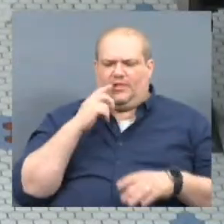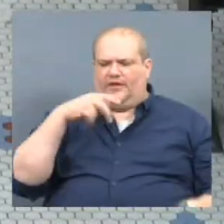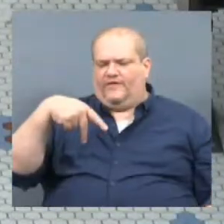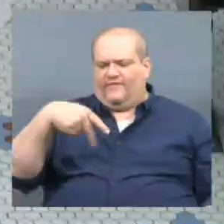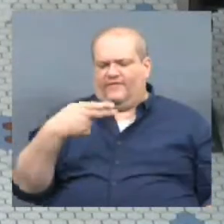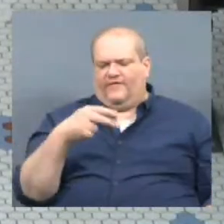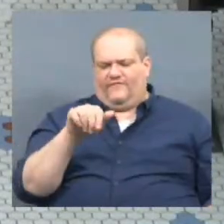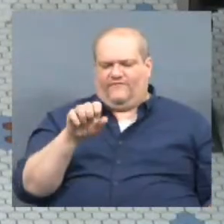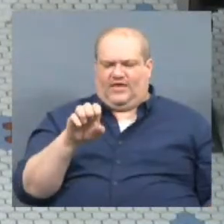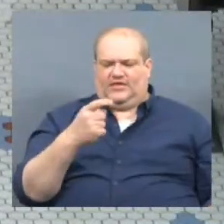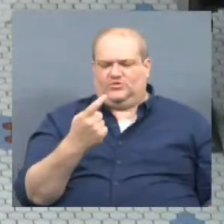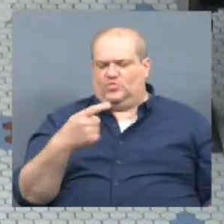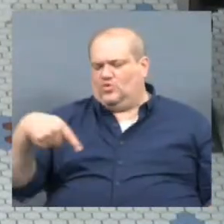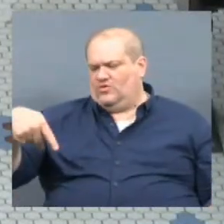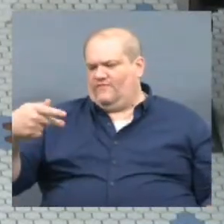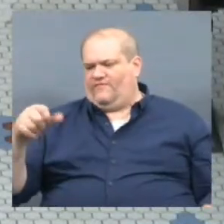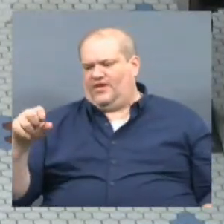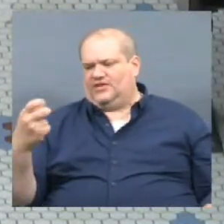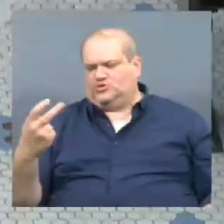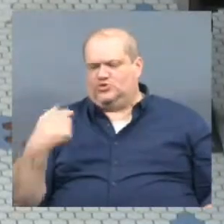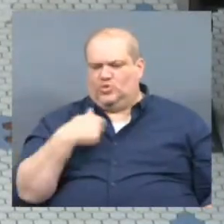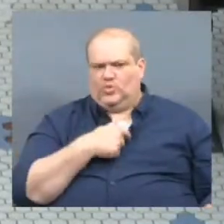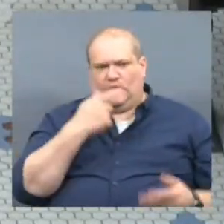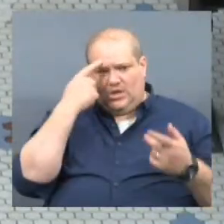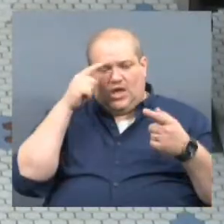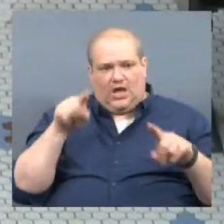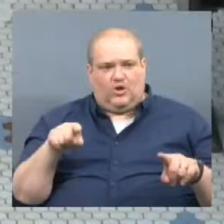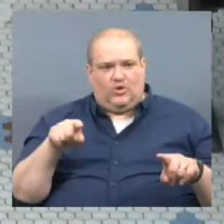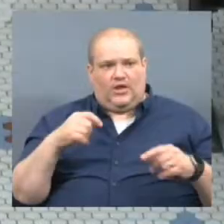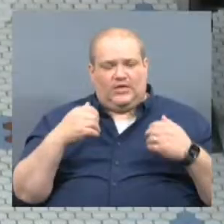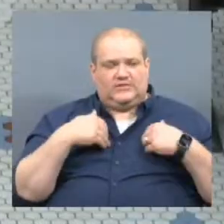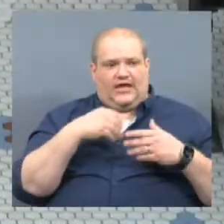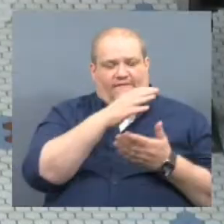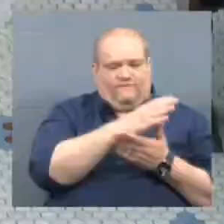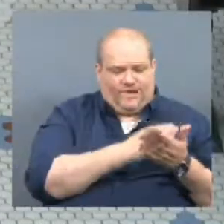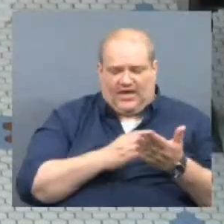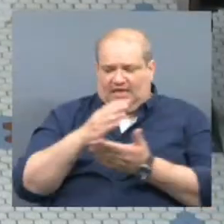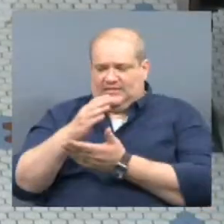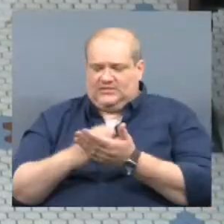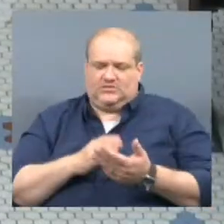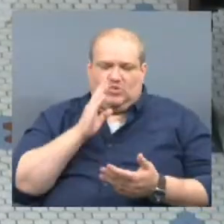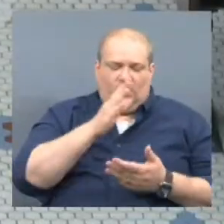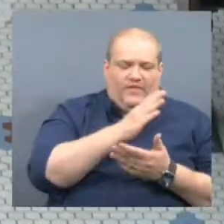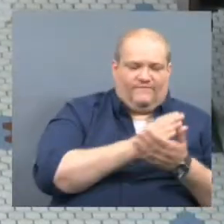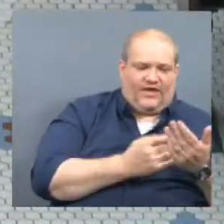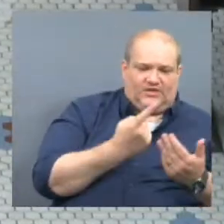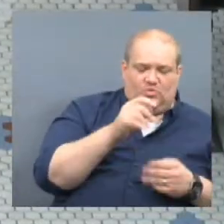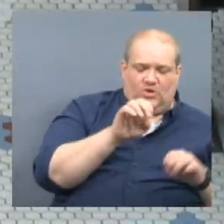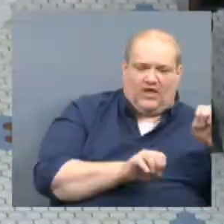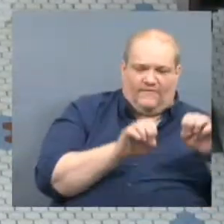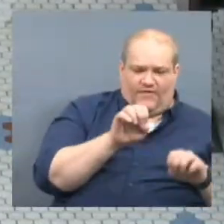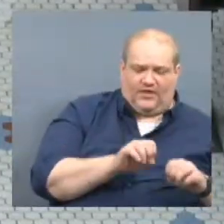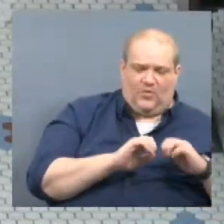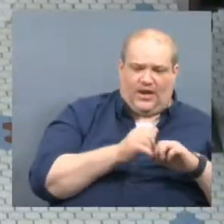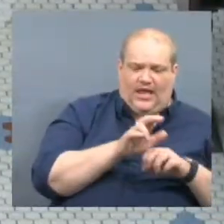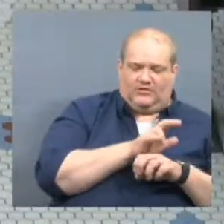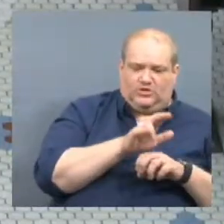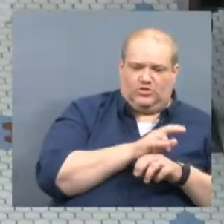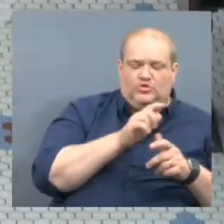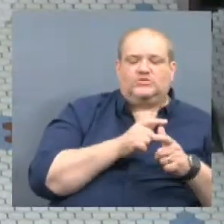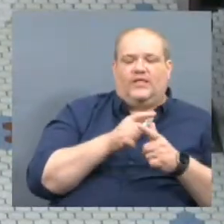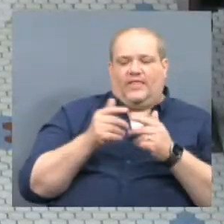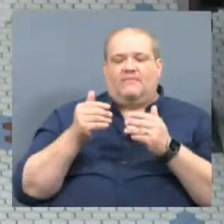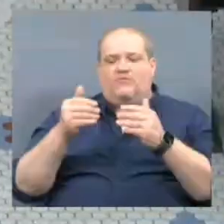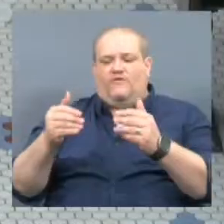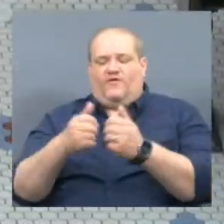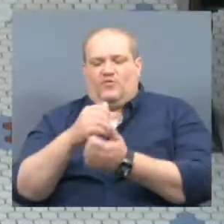1 and 2, as he had already mentioned. We did agree to do it in phases. We will do phase 1, we will evaluate how that is used, and then move forward with